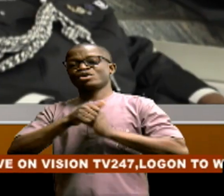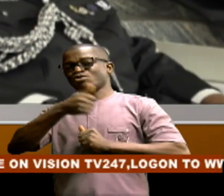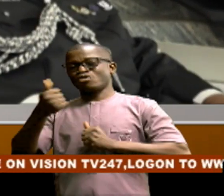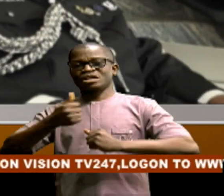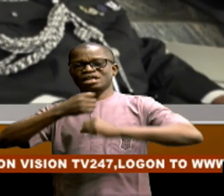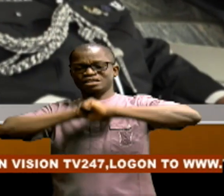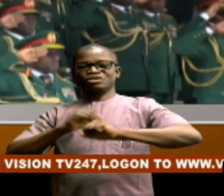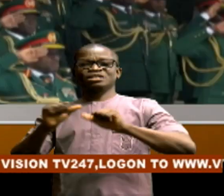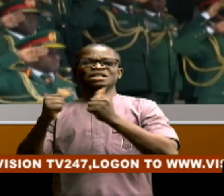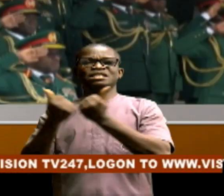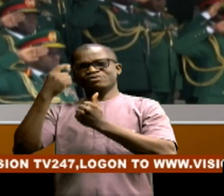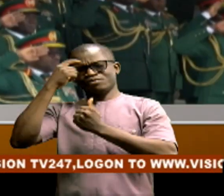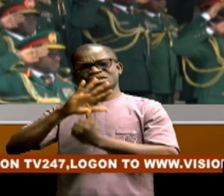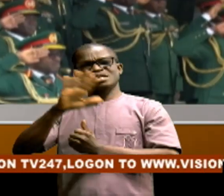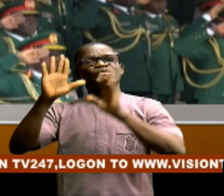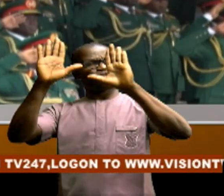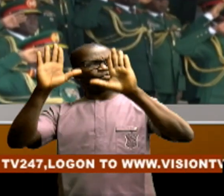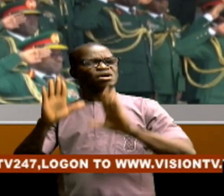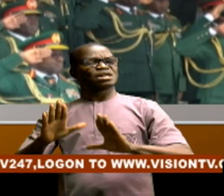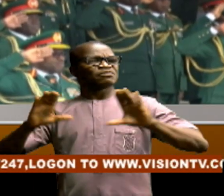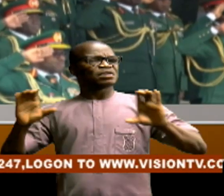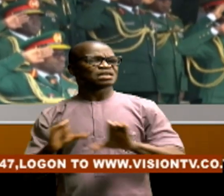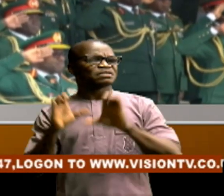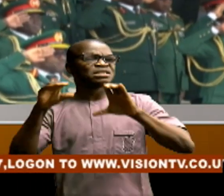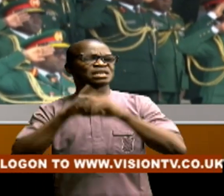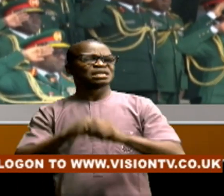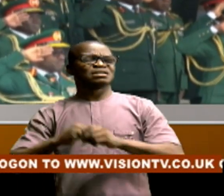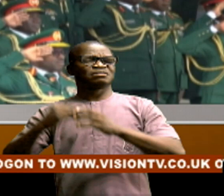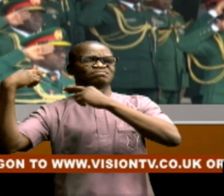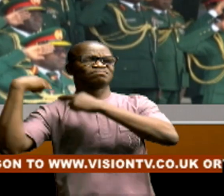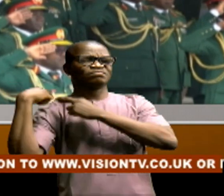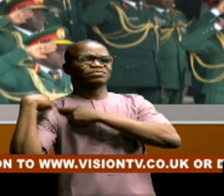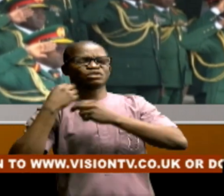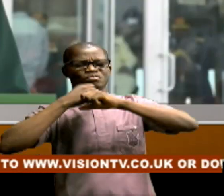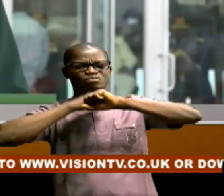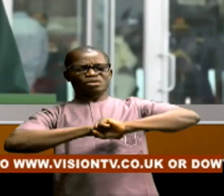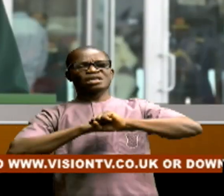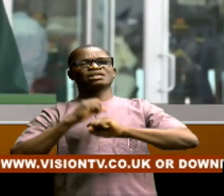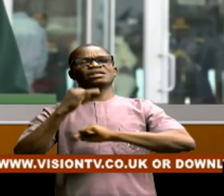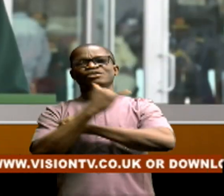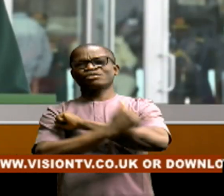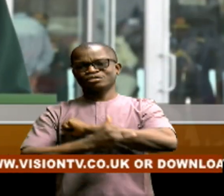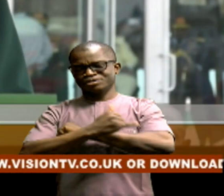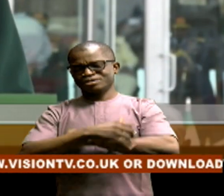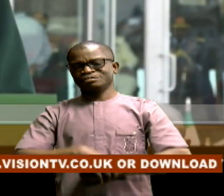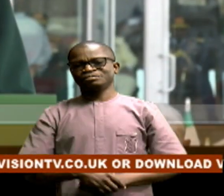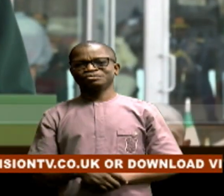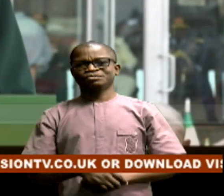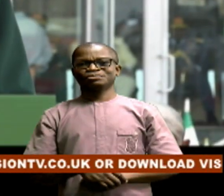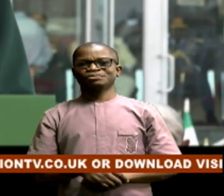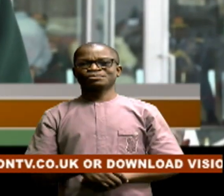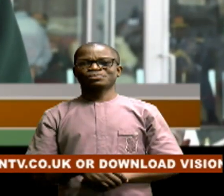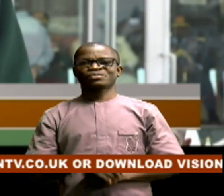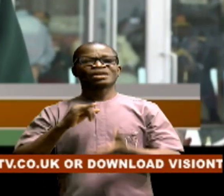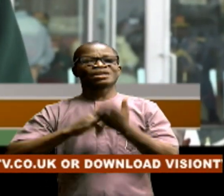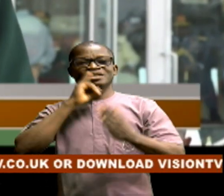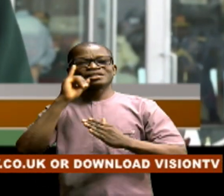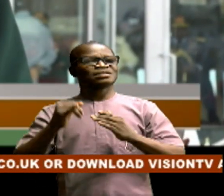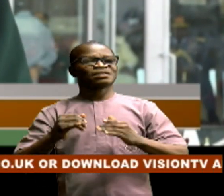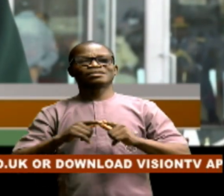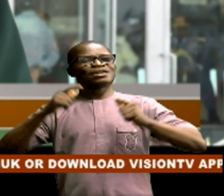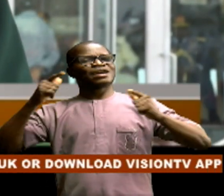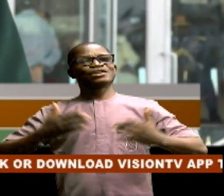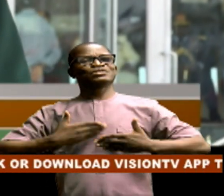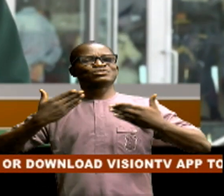agencies for their exceptional performances in the task of securing the country. It is with a great mixture of joy